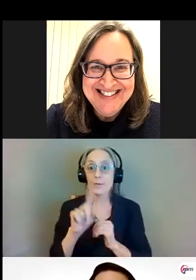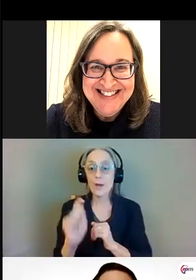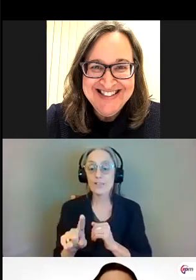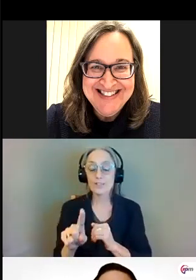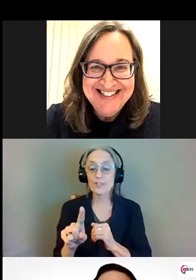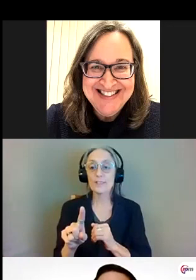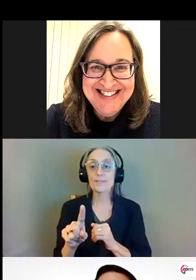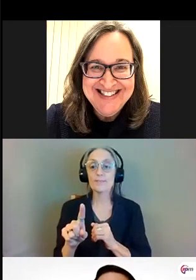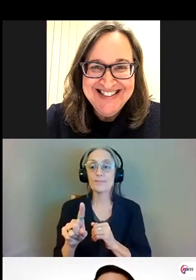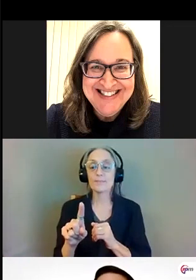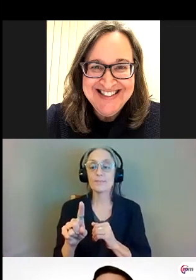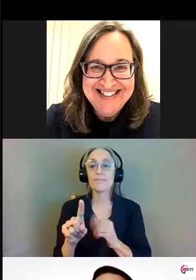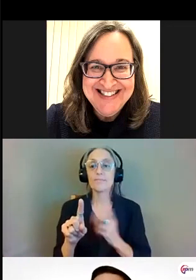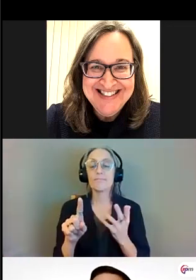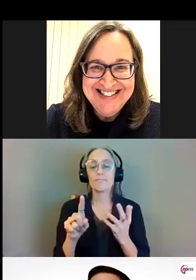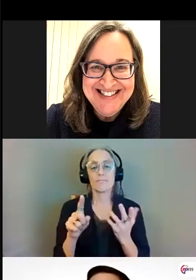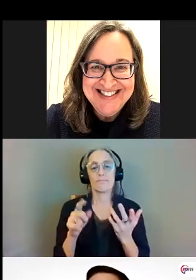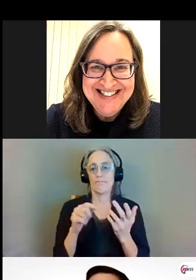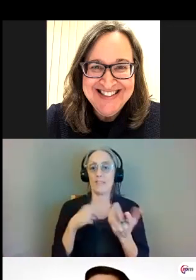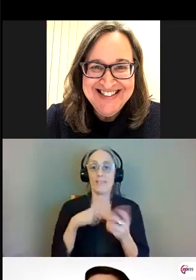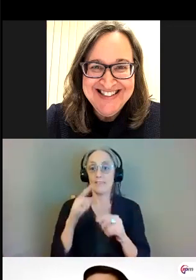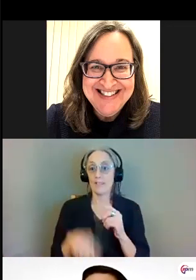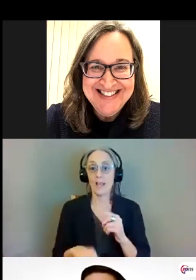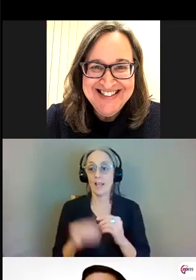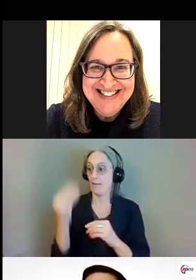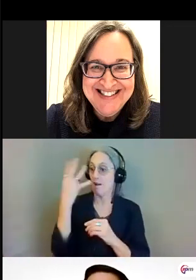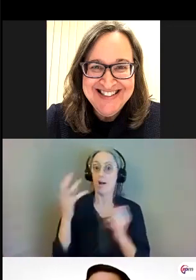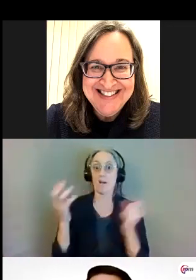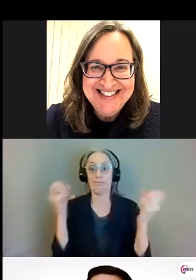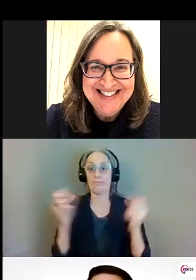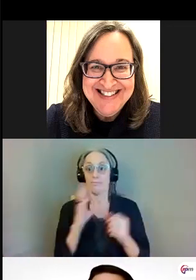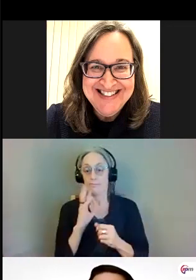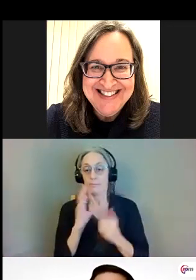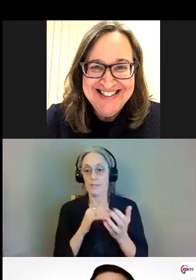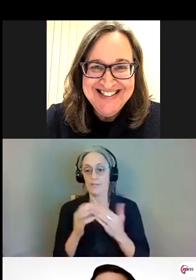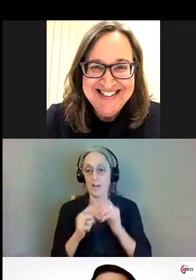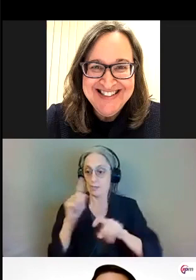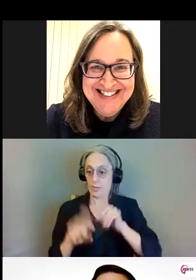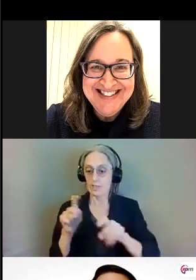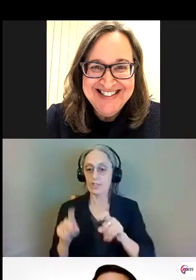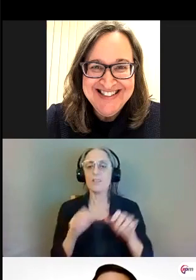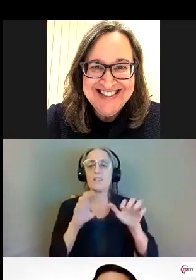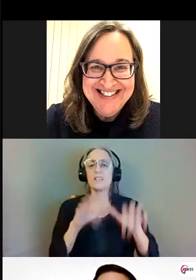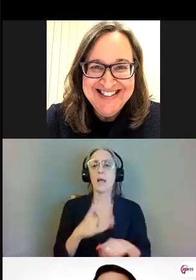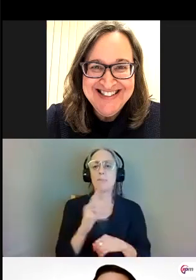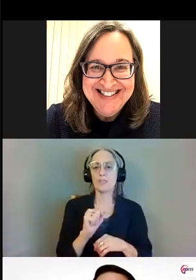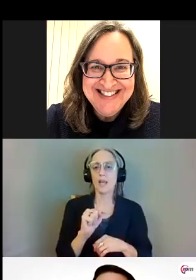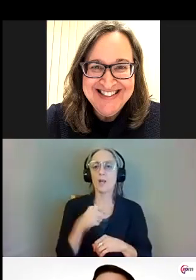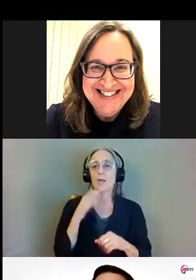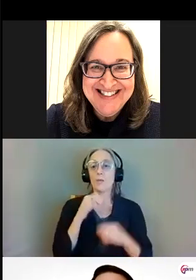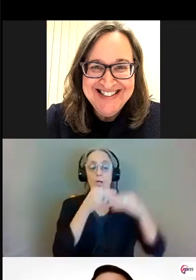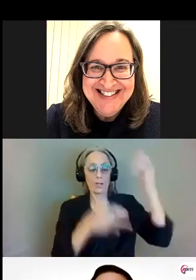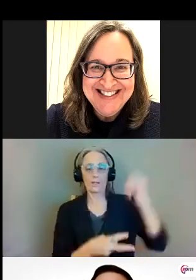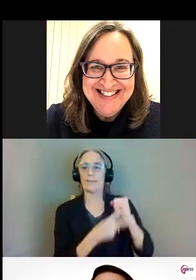video, please put your questions in the chats so that we can follow up with those for each one.